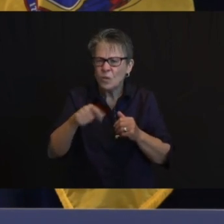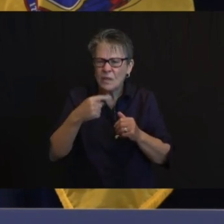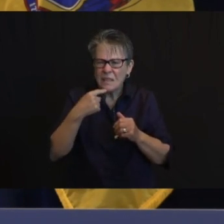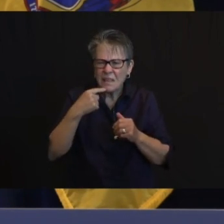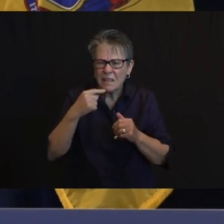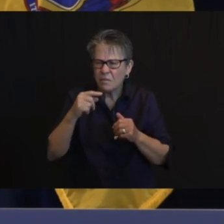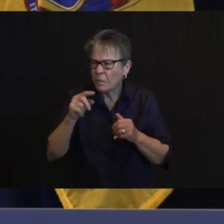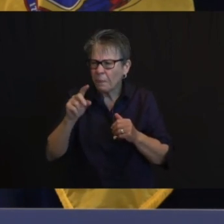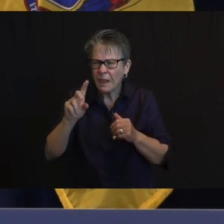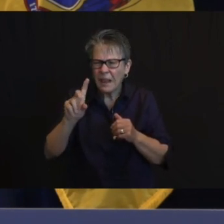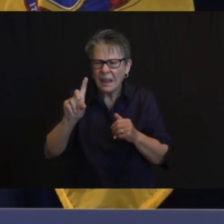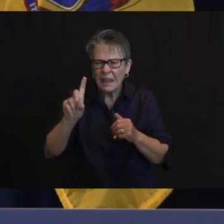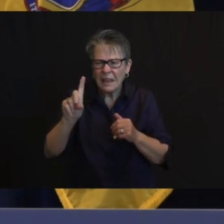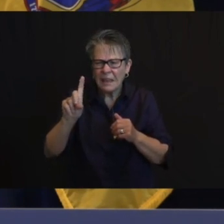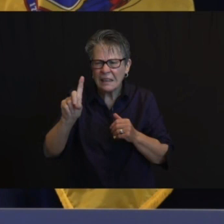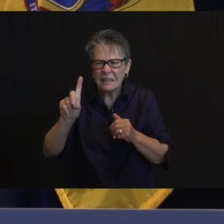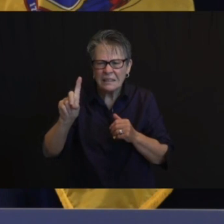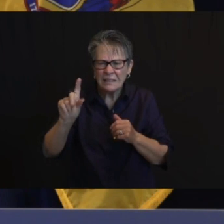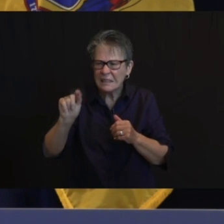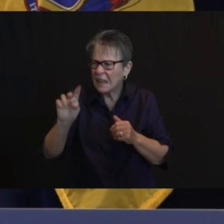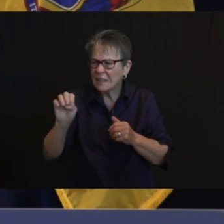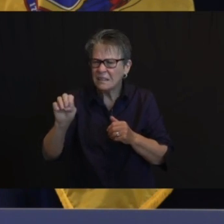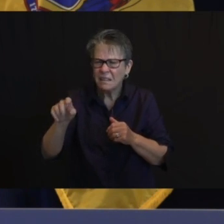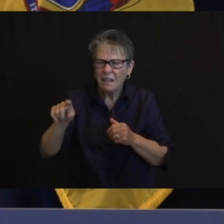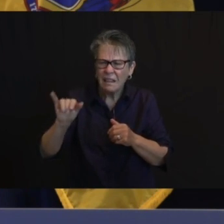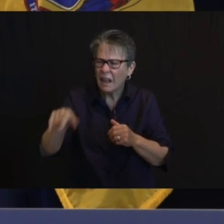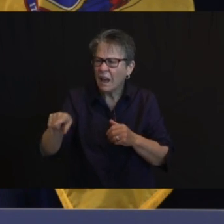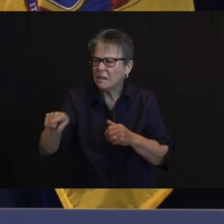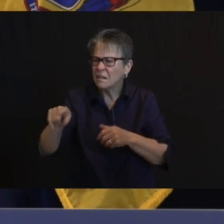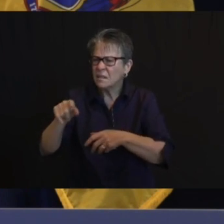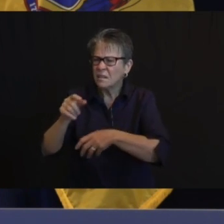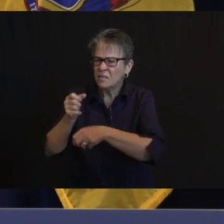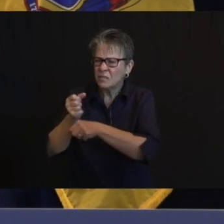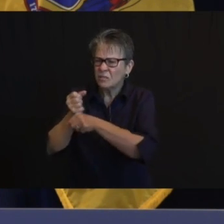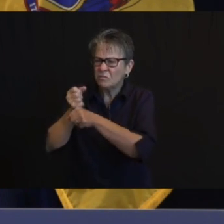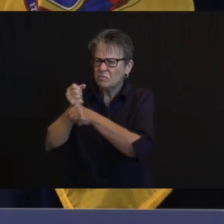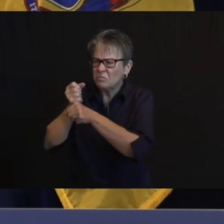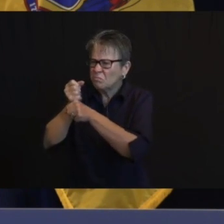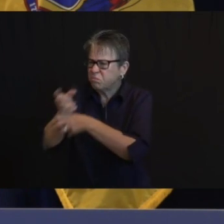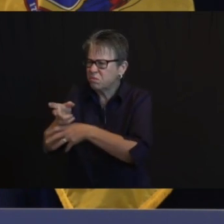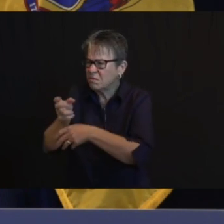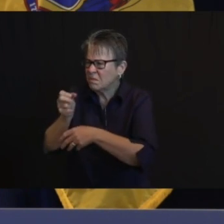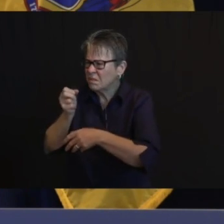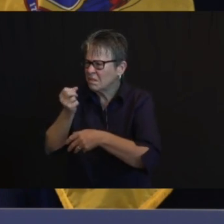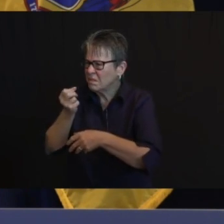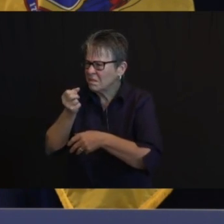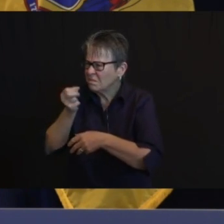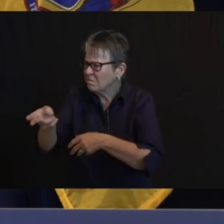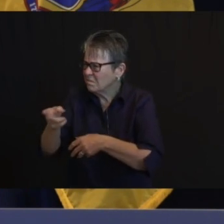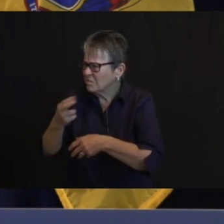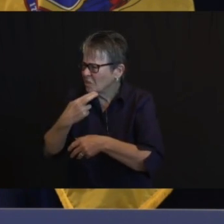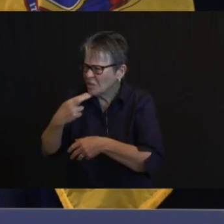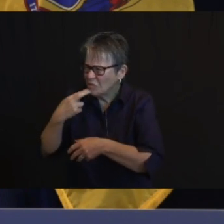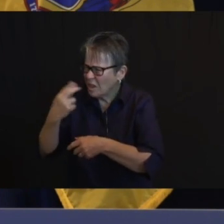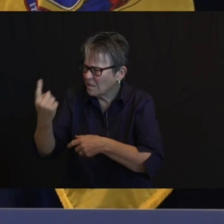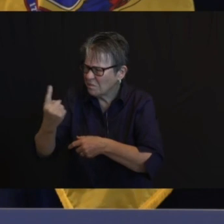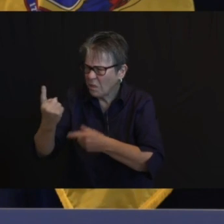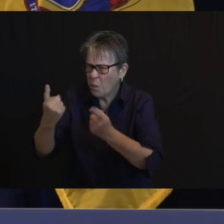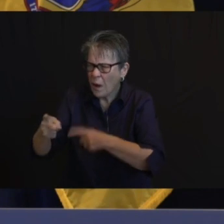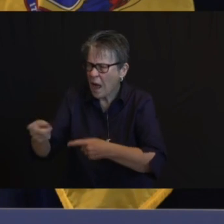that 36-second video clip that's been circulating? Thanks. Thank you.